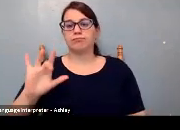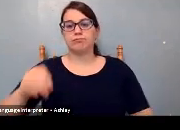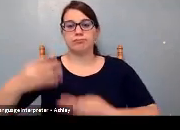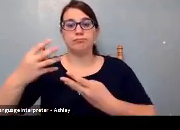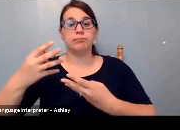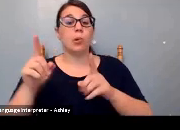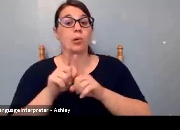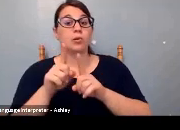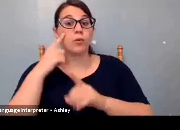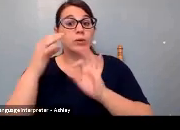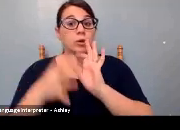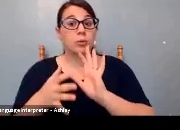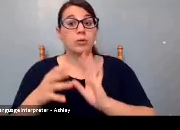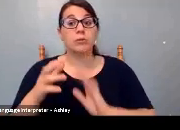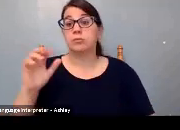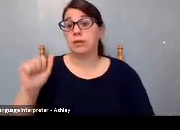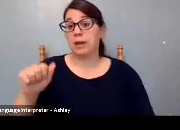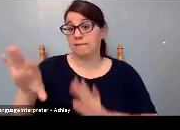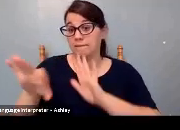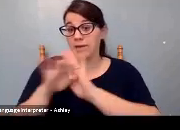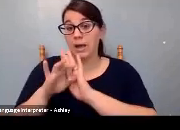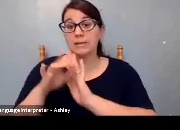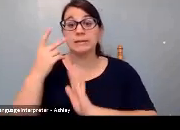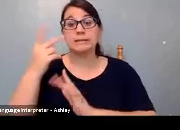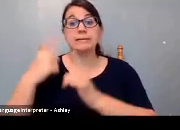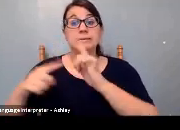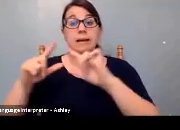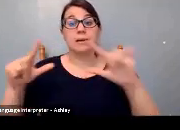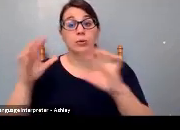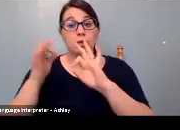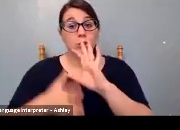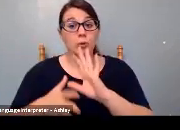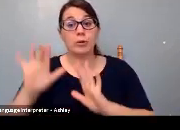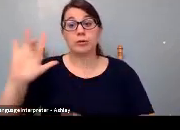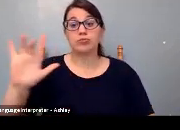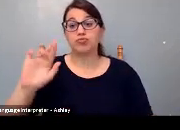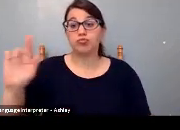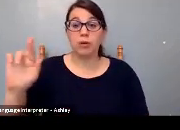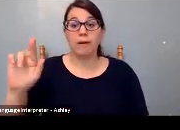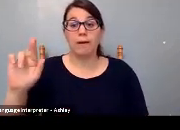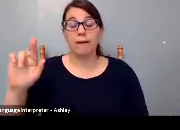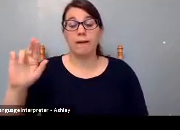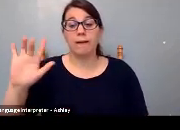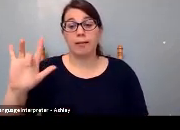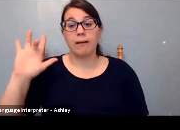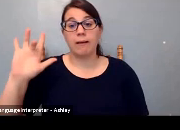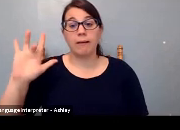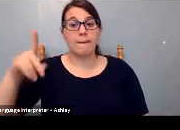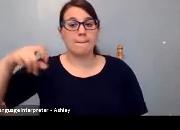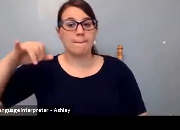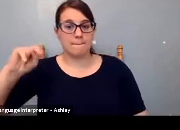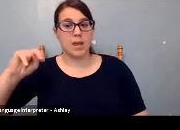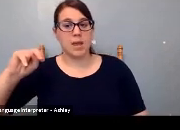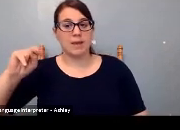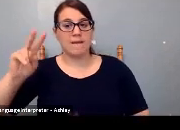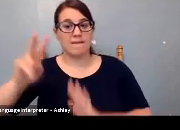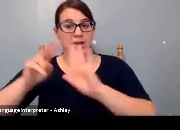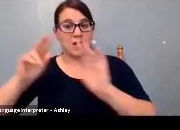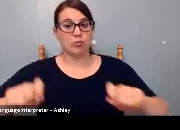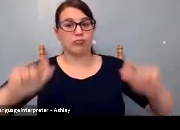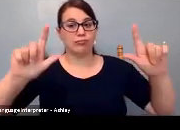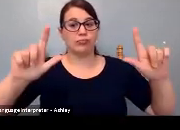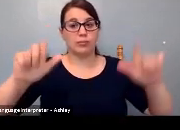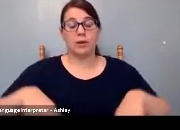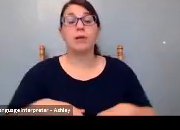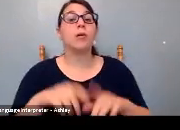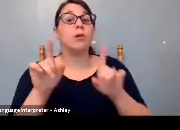tile, right-click, and choose Pin Video. For technical issues, please include a message in the chat box that